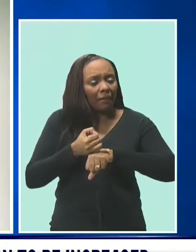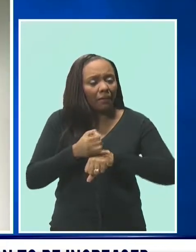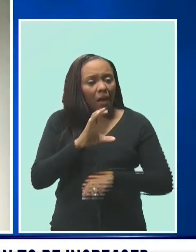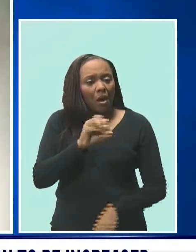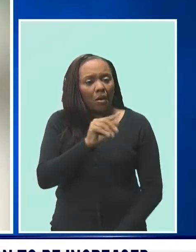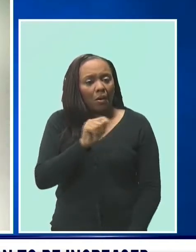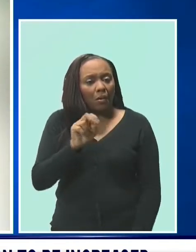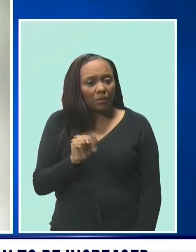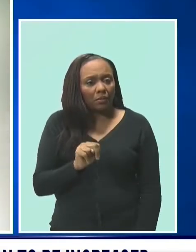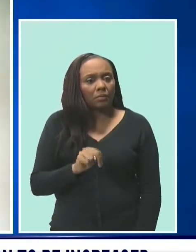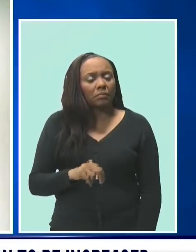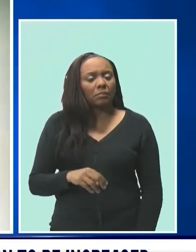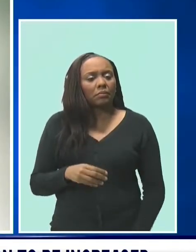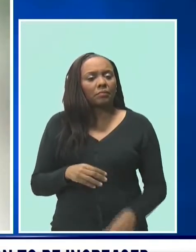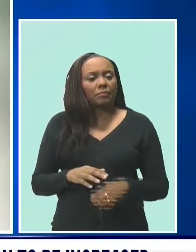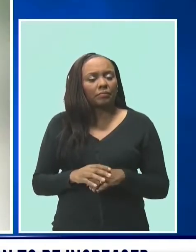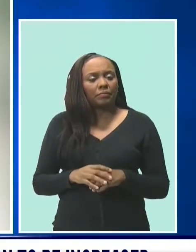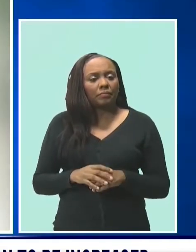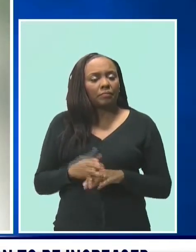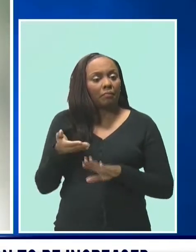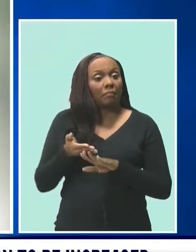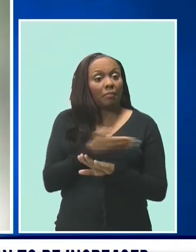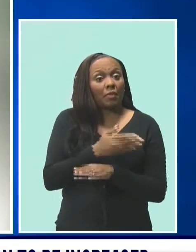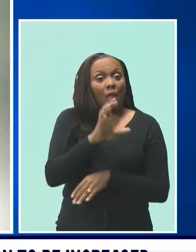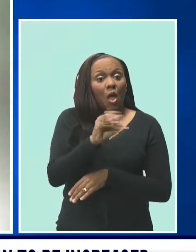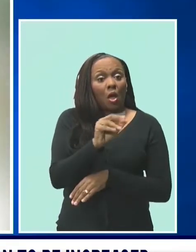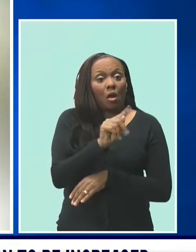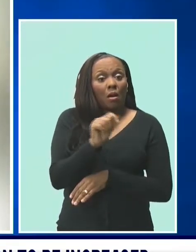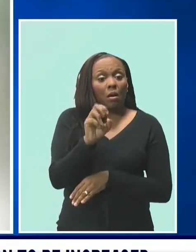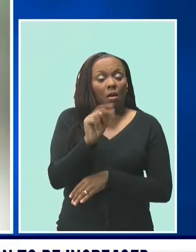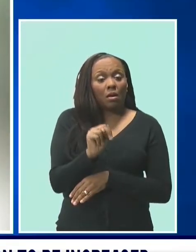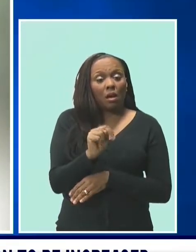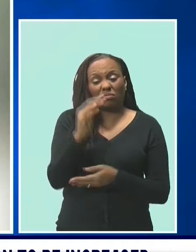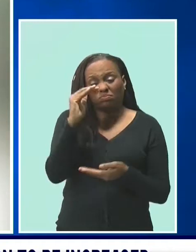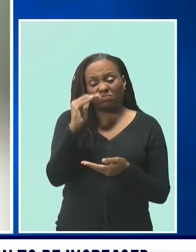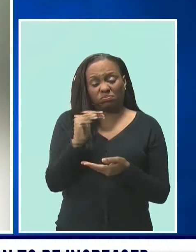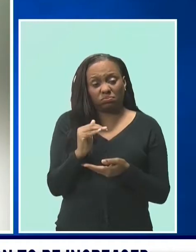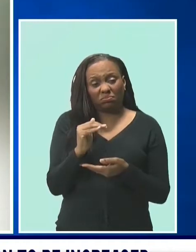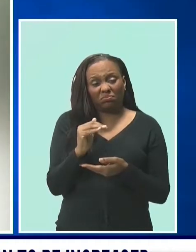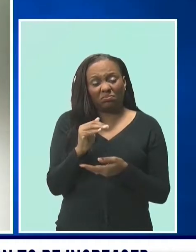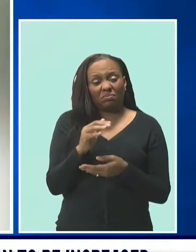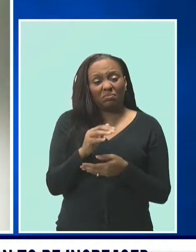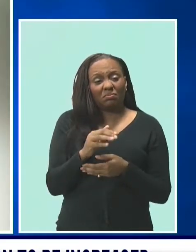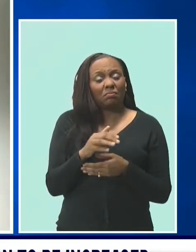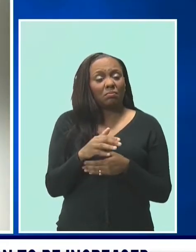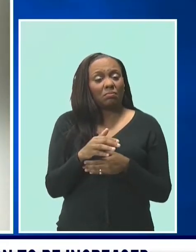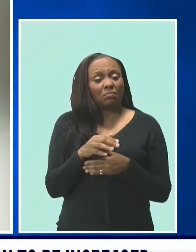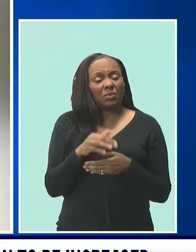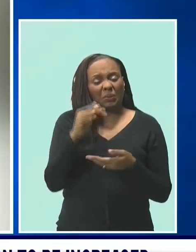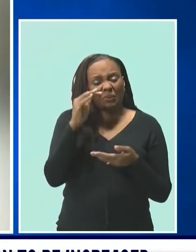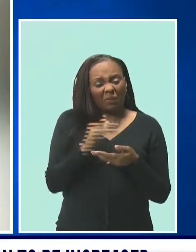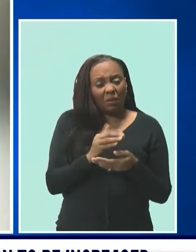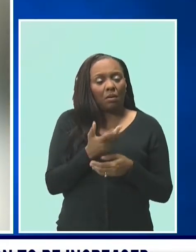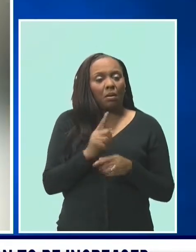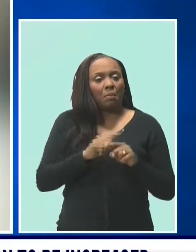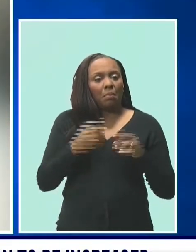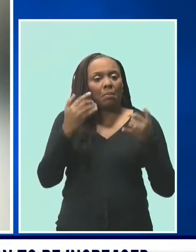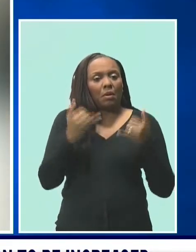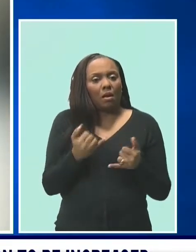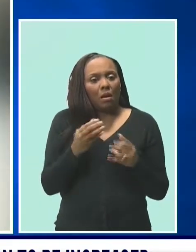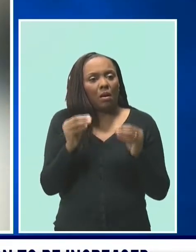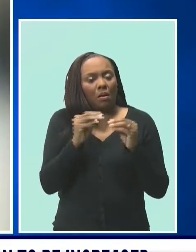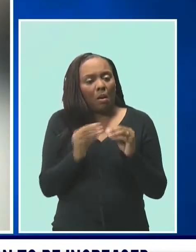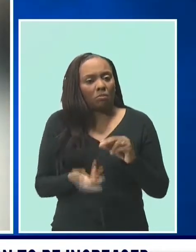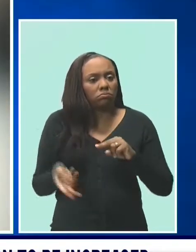up. Cotton had dropped down to just about 100 acres, I think. We are back up now to 300. We're